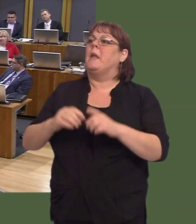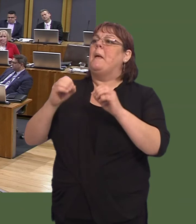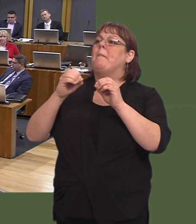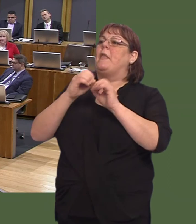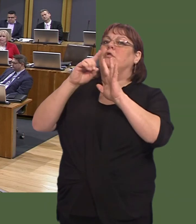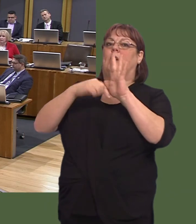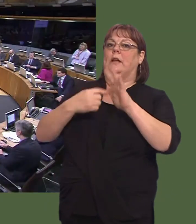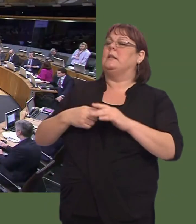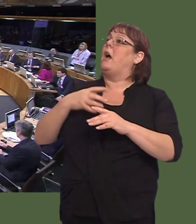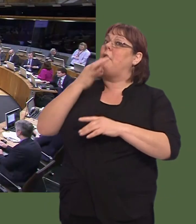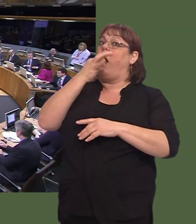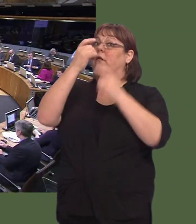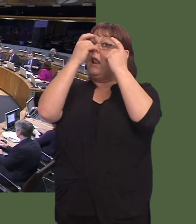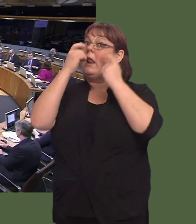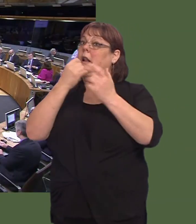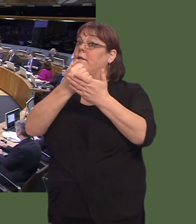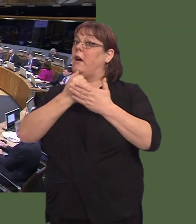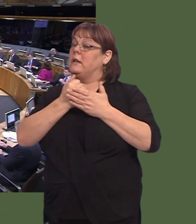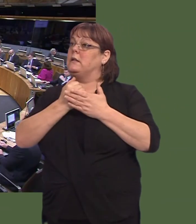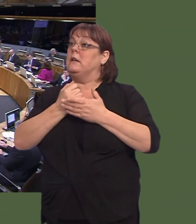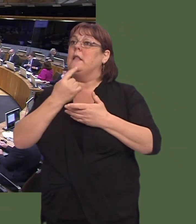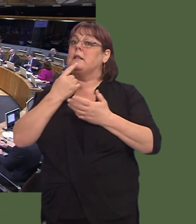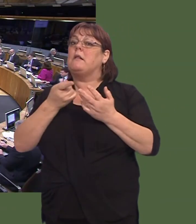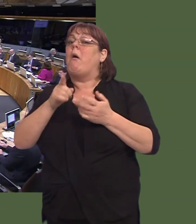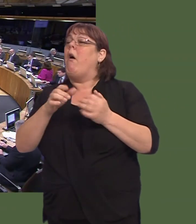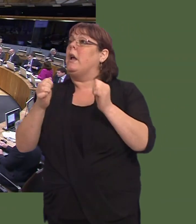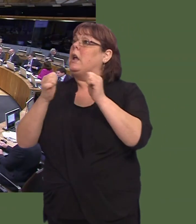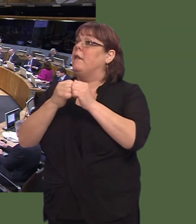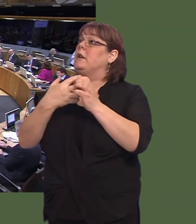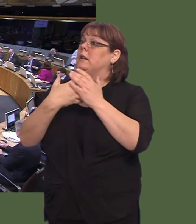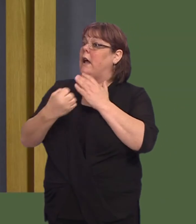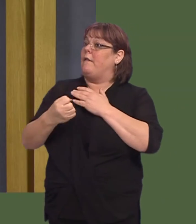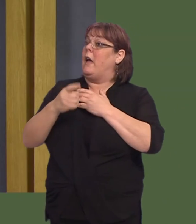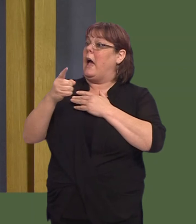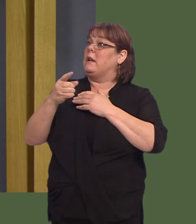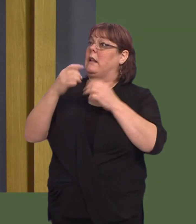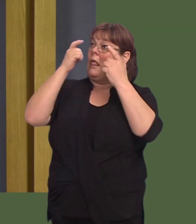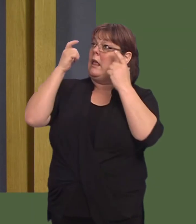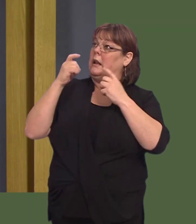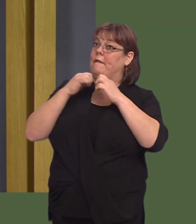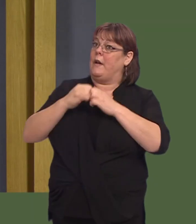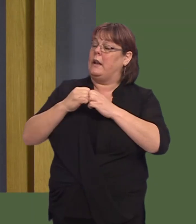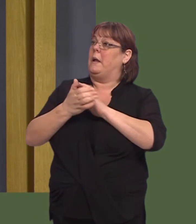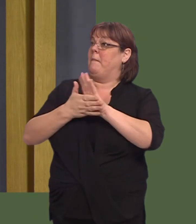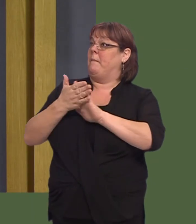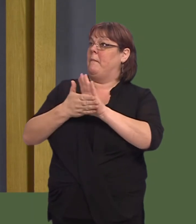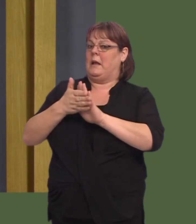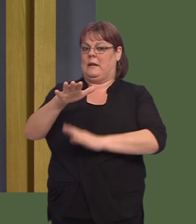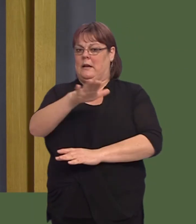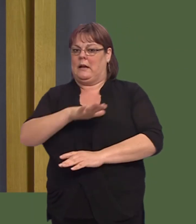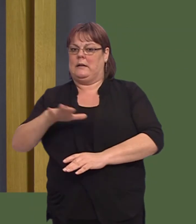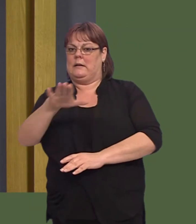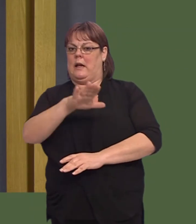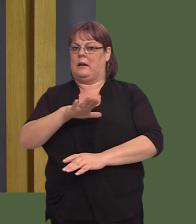Legal advice I've received, and I quote, says, assuming this is correct, there is a covenant and that covenant is legally valid. It means that the site is affected